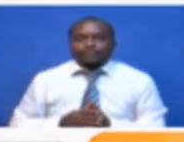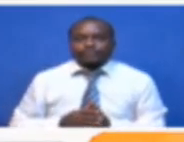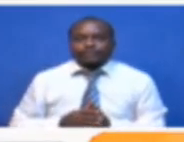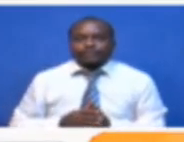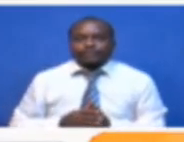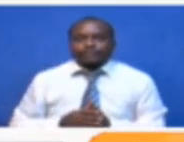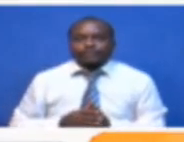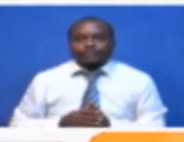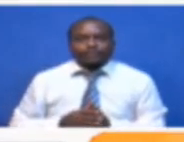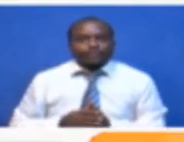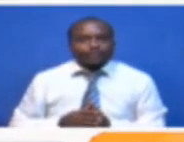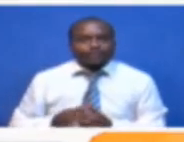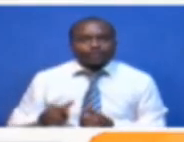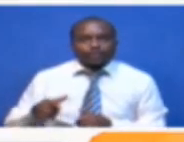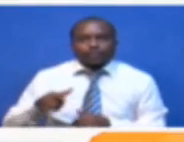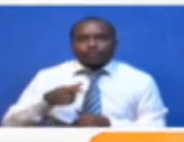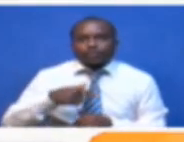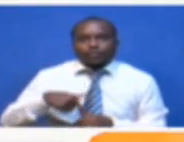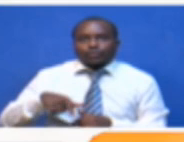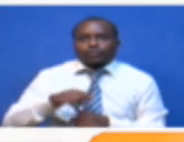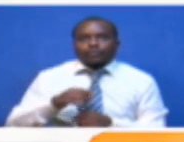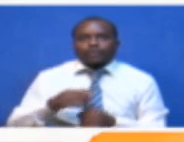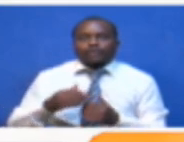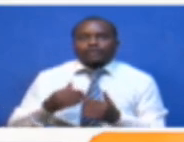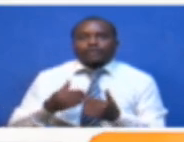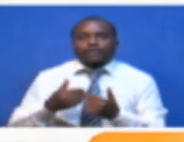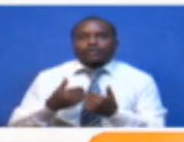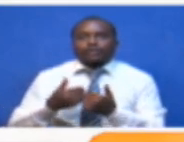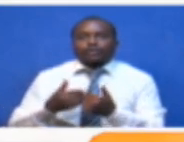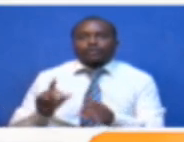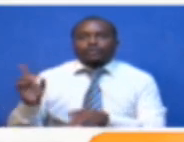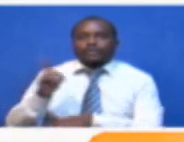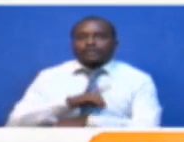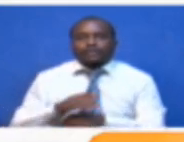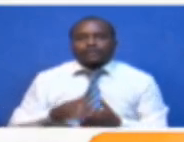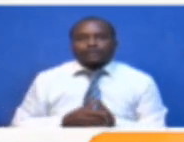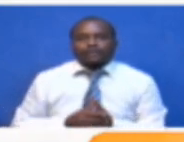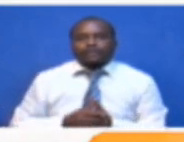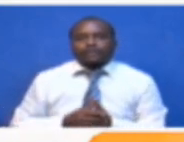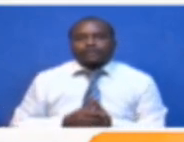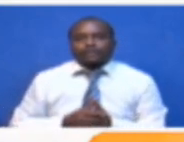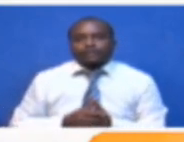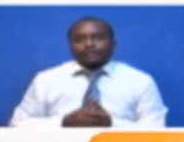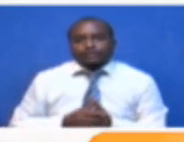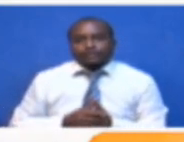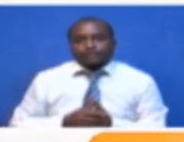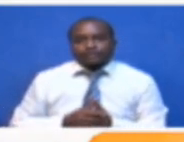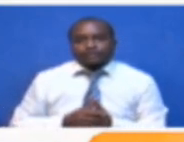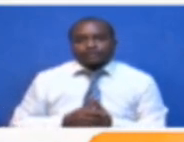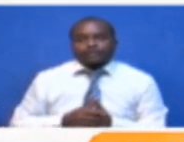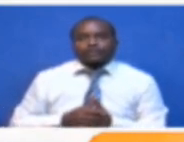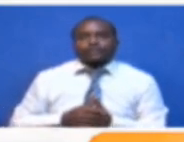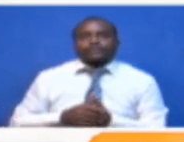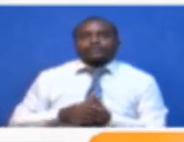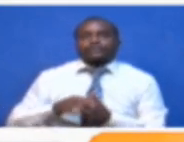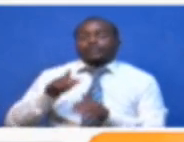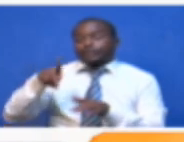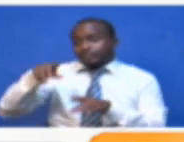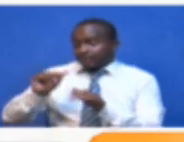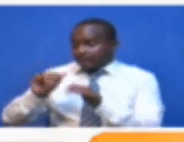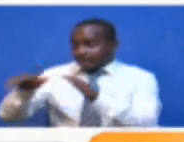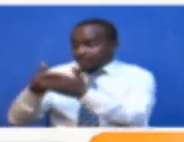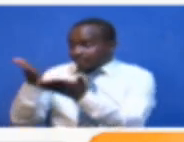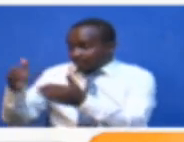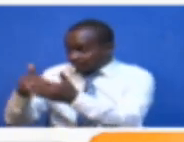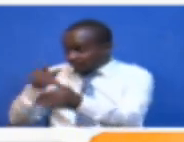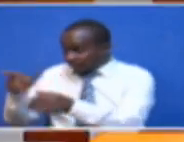money because we crossed the international data line. Yes. Yes. So does Rotich get there before you? Yes.